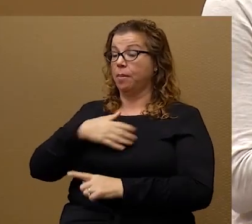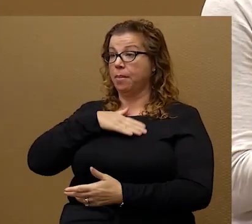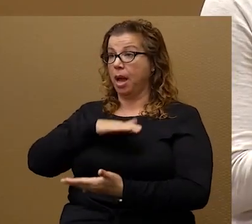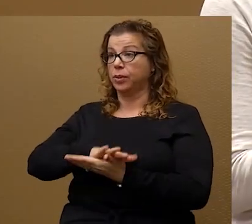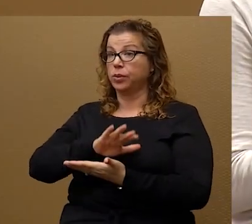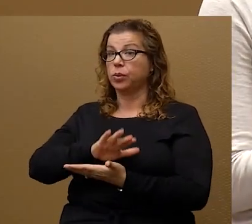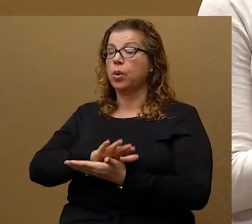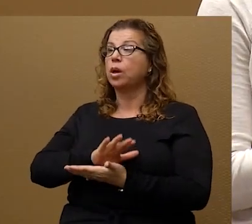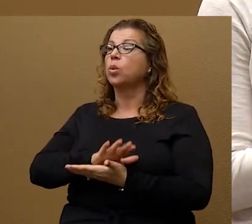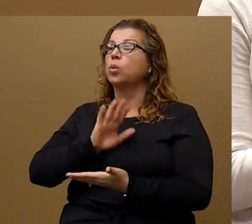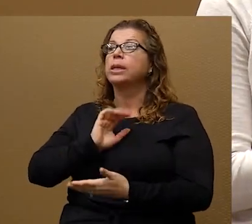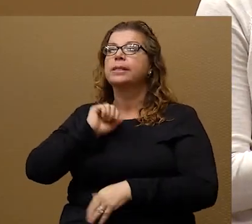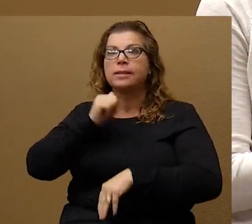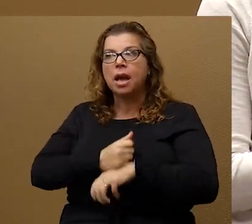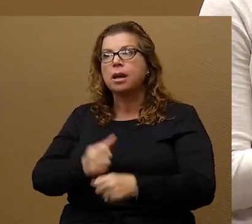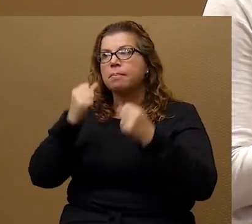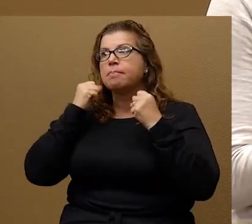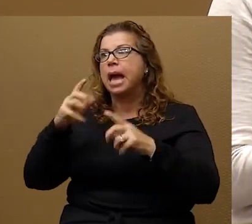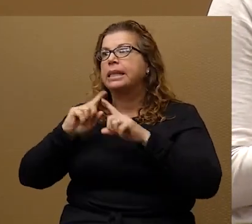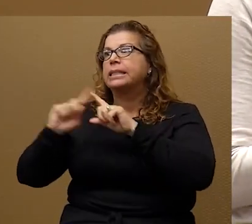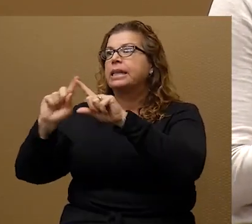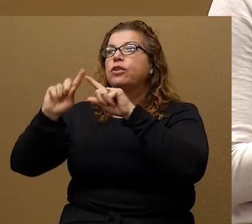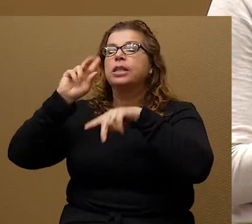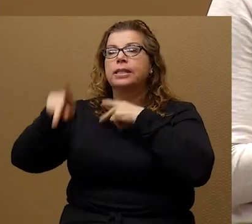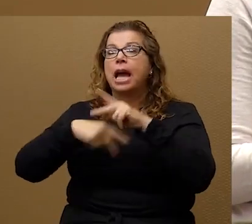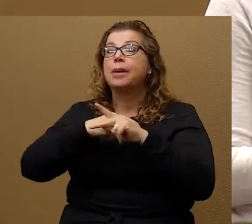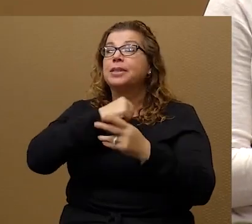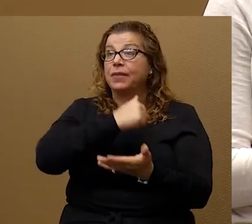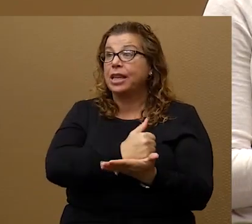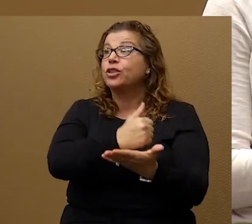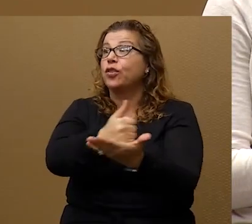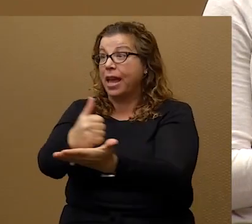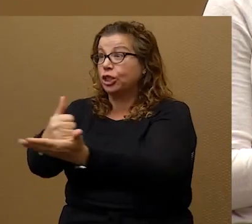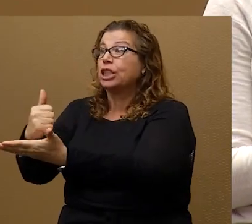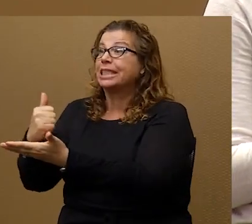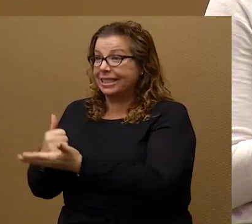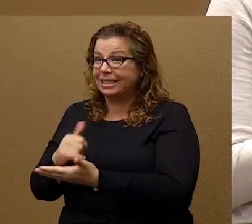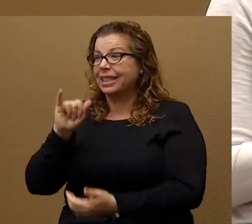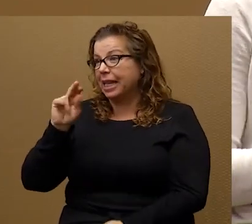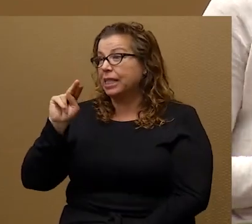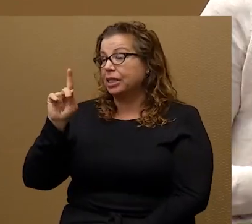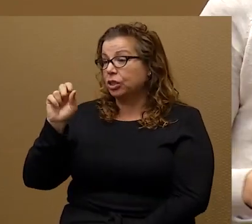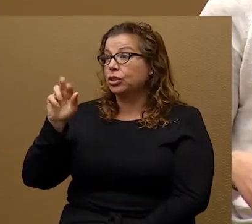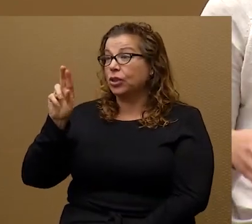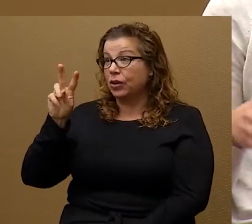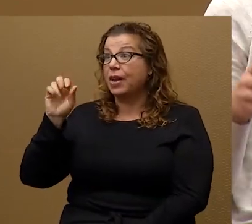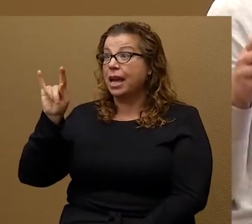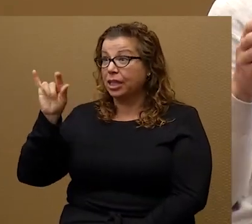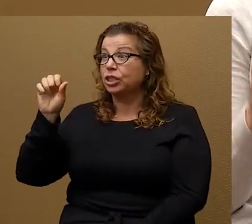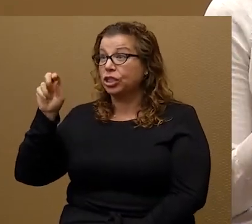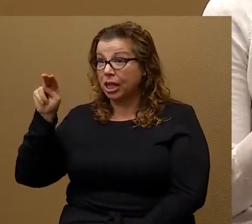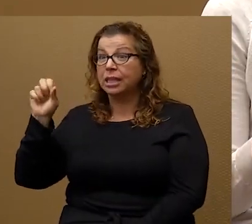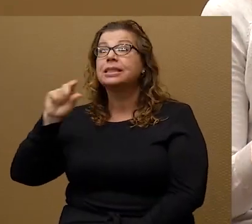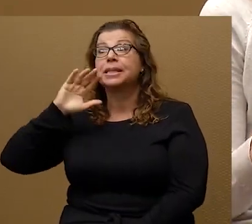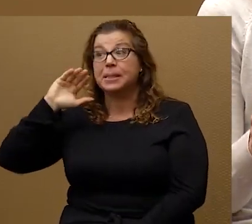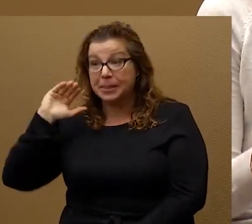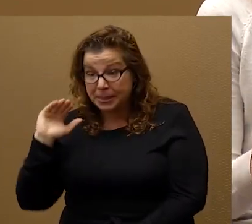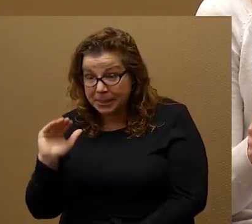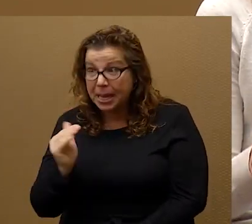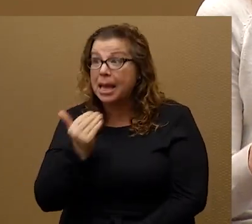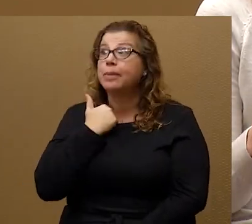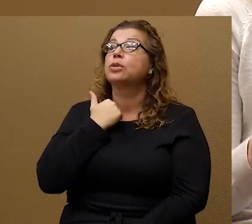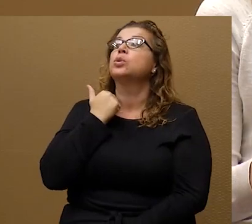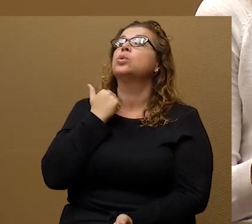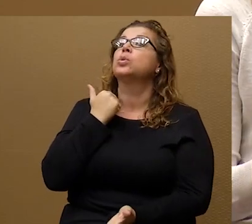in a bunch of interventions in place, and they seem to work a little bit, but it wasn't until we started adding